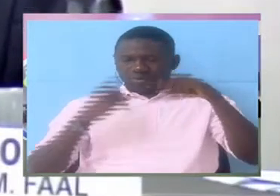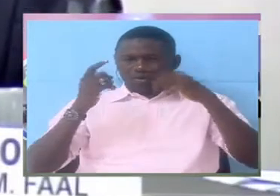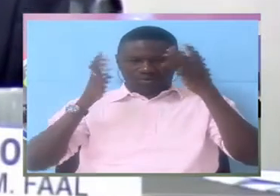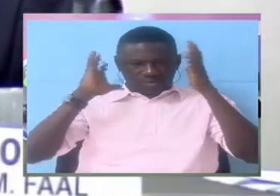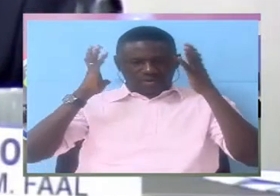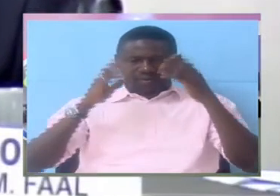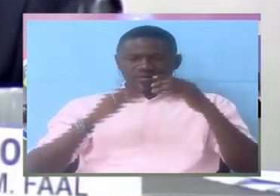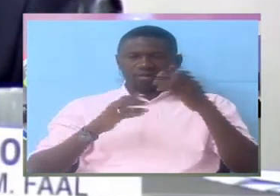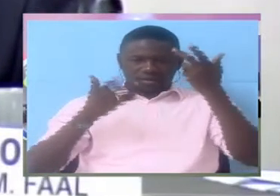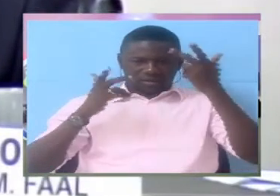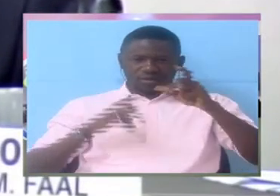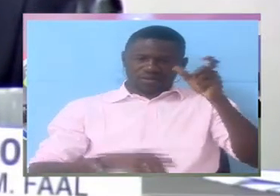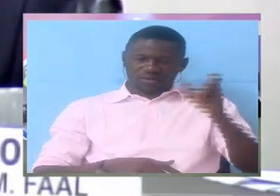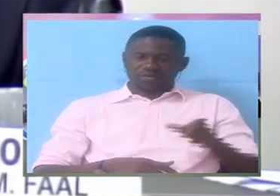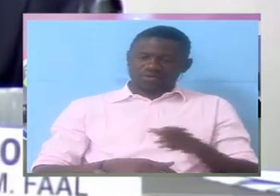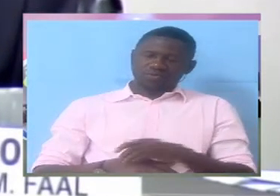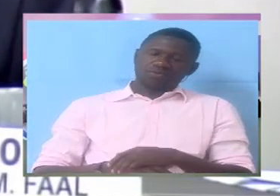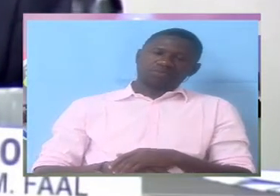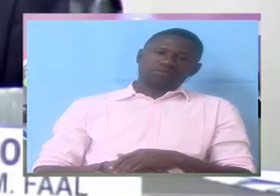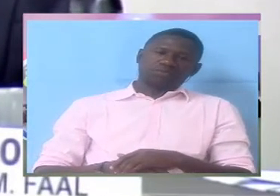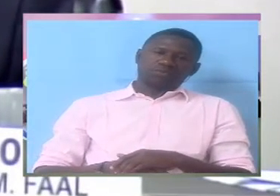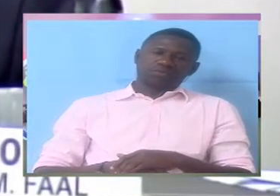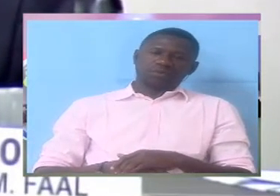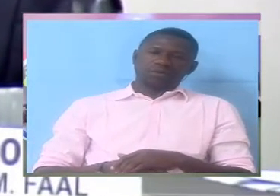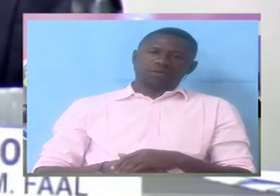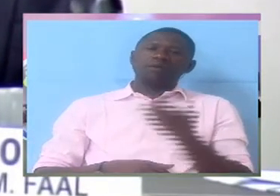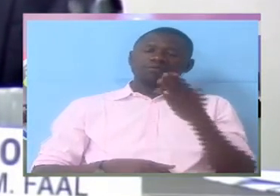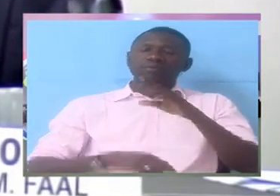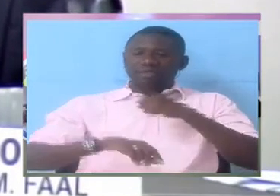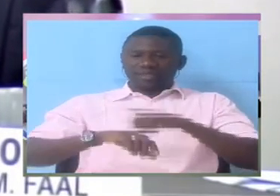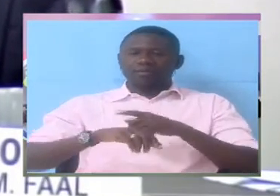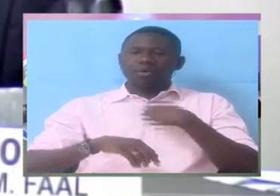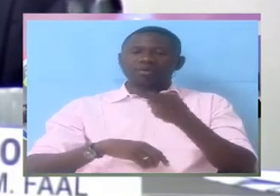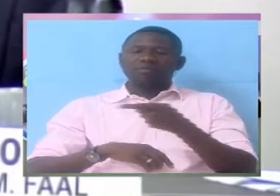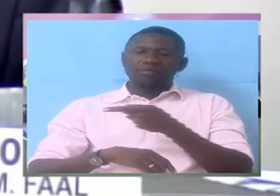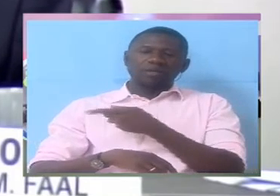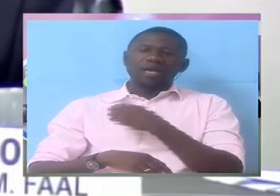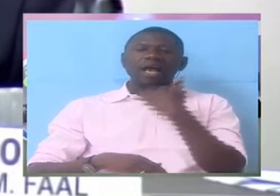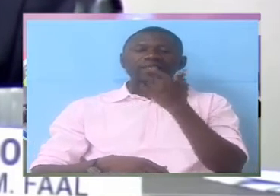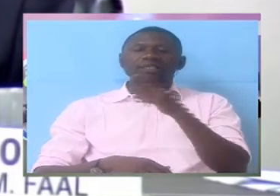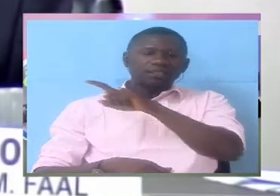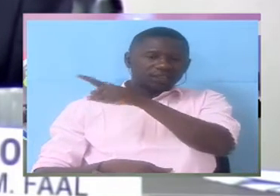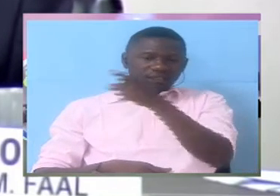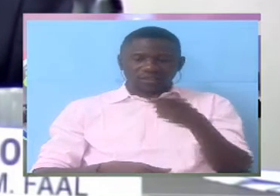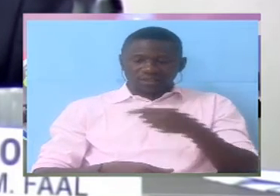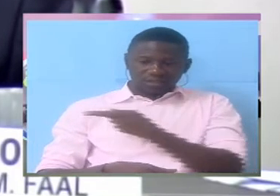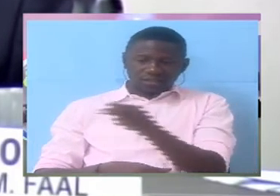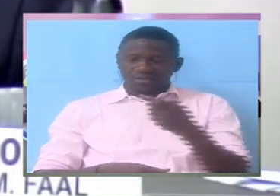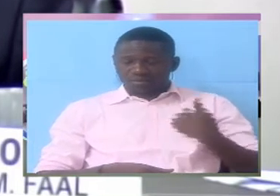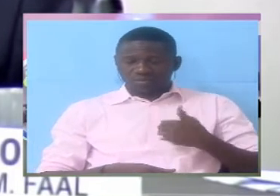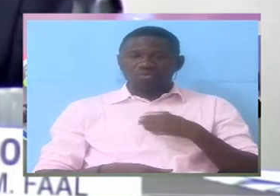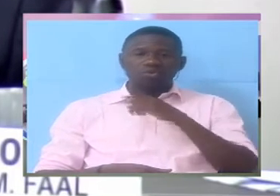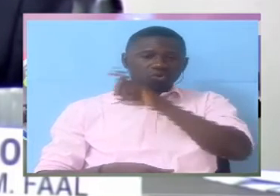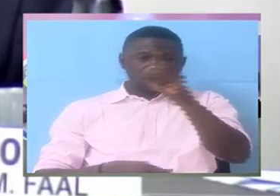And during their interrogation, you were going in and out of the panel.